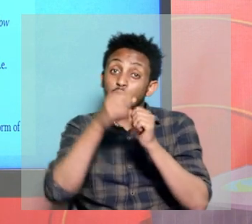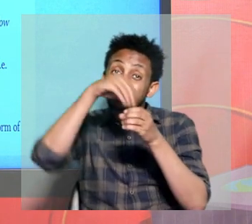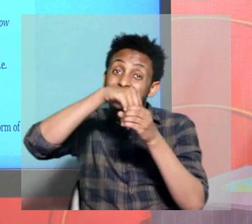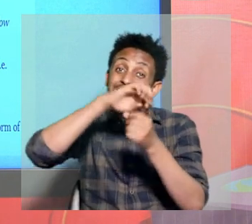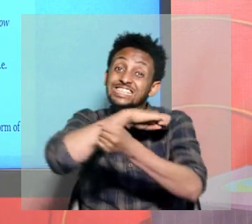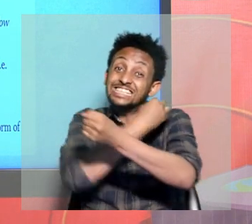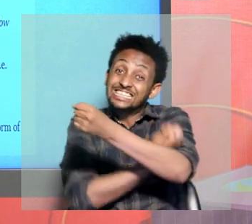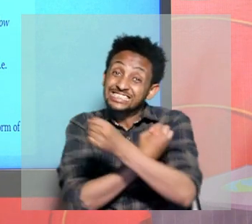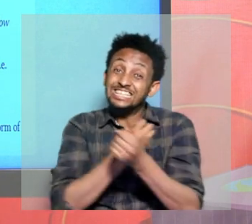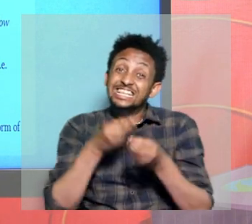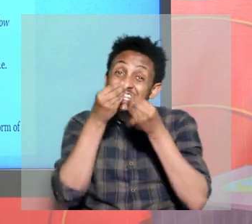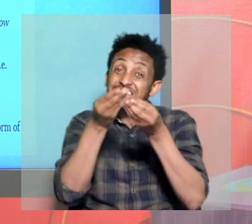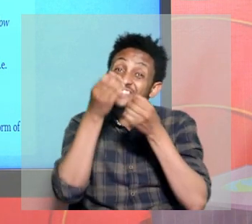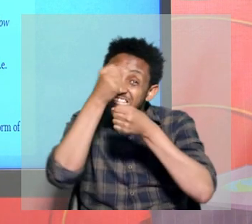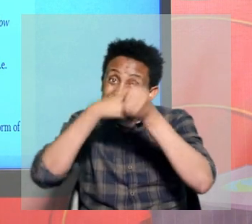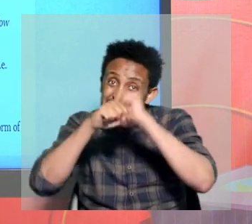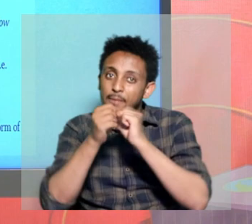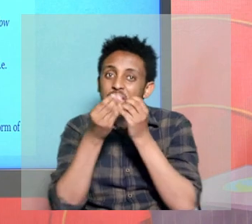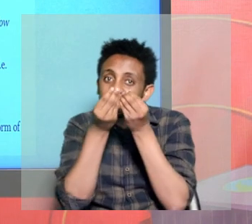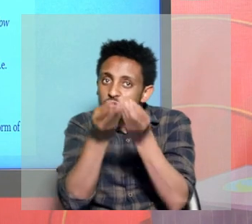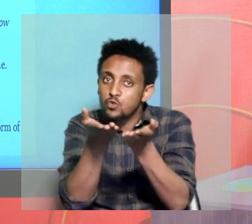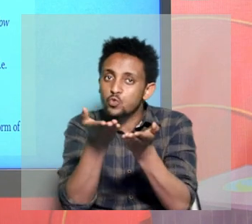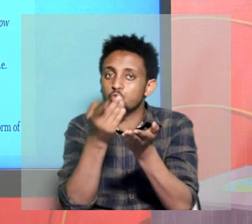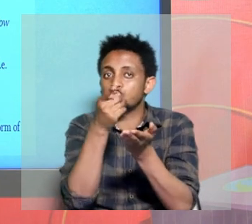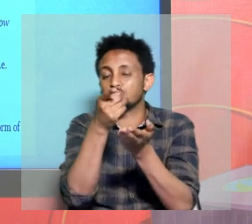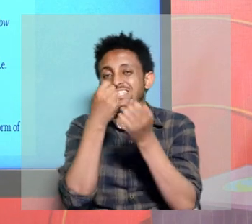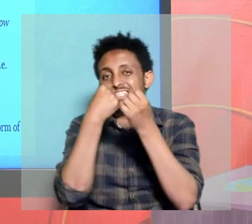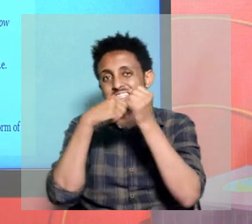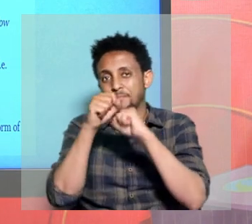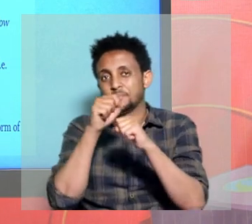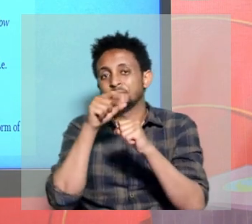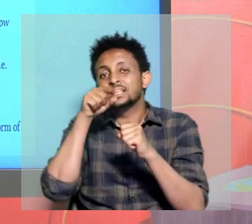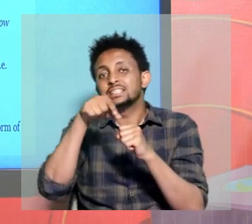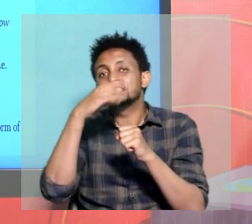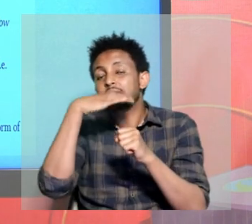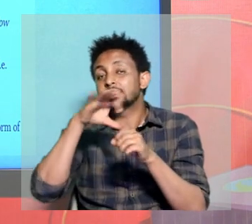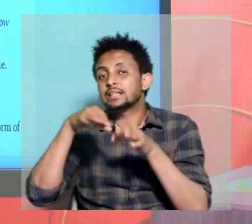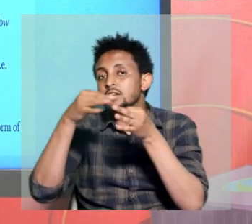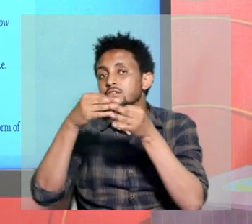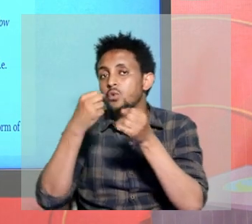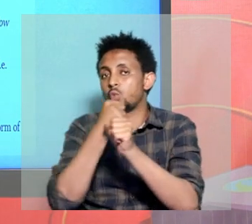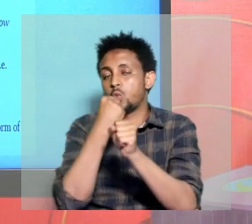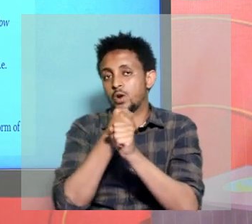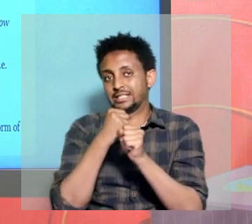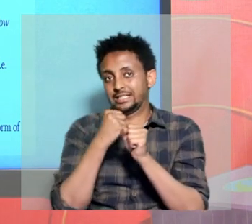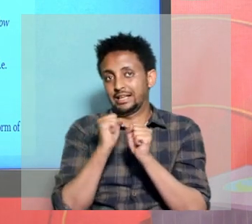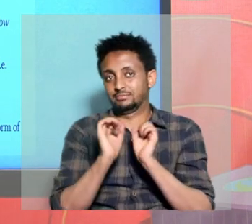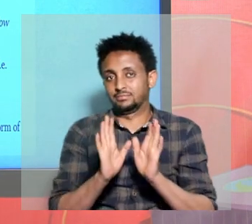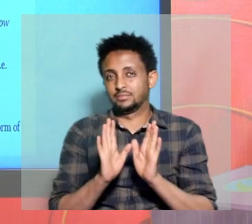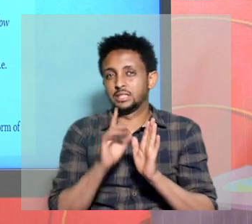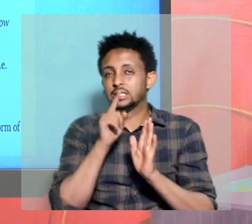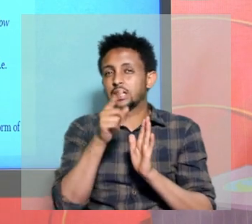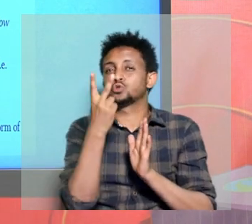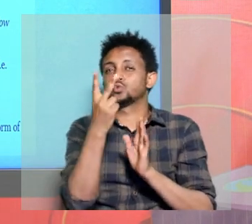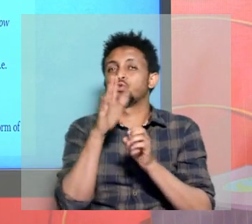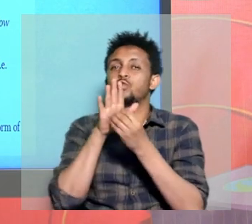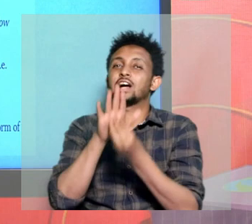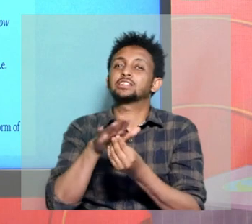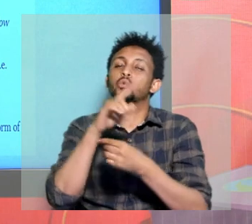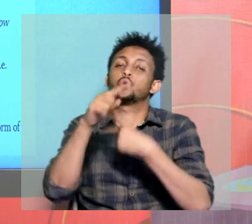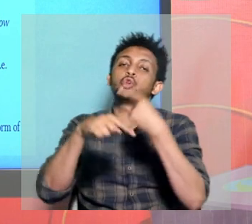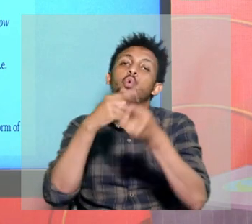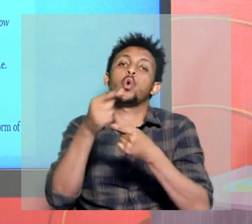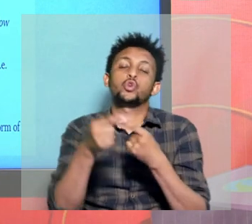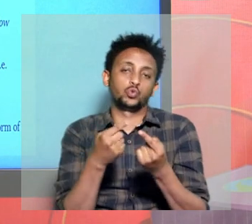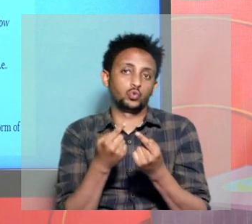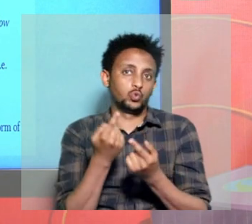internal energy of a given system, is due to the heat transfer and the work done. Okay, that are the two factors we are going to